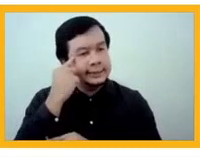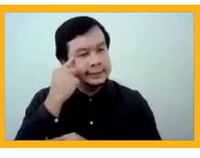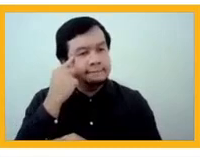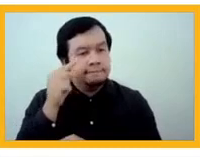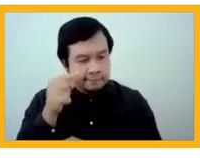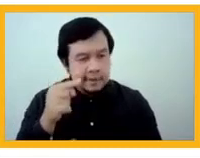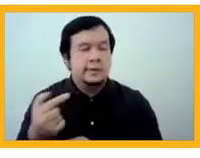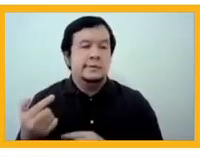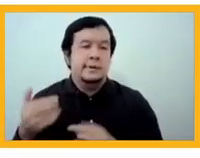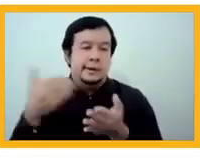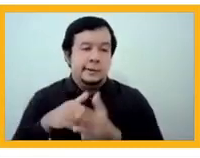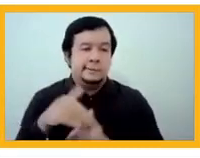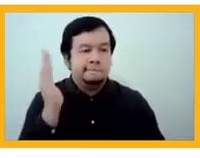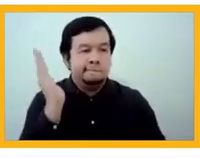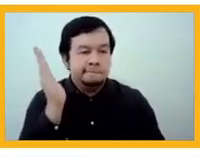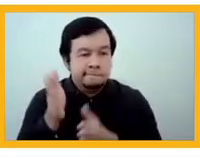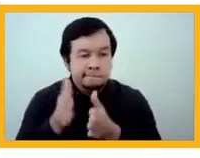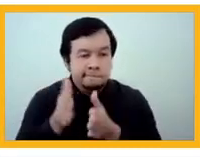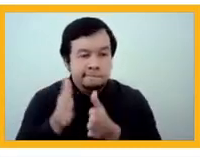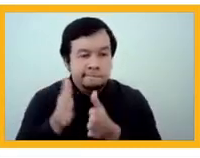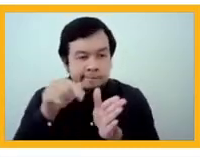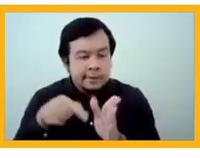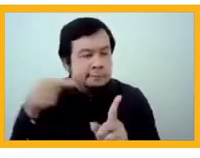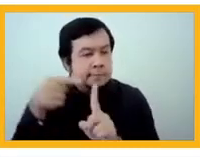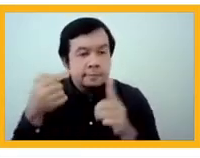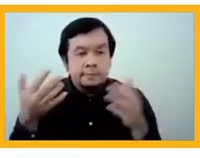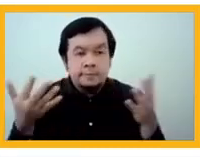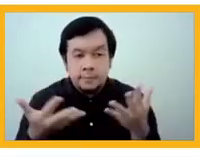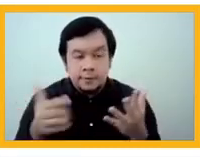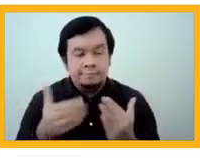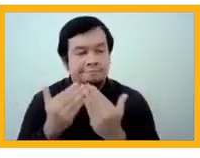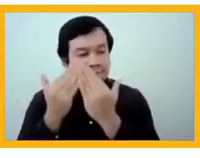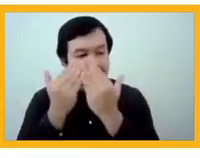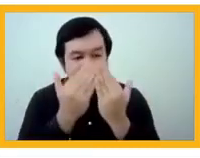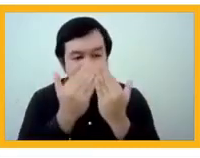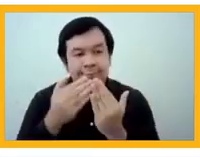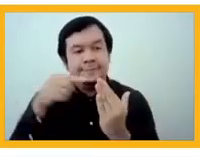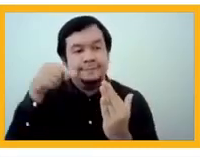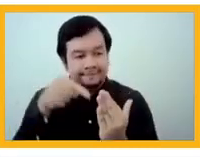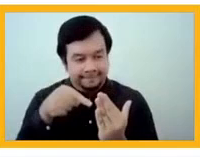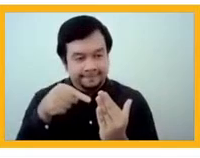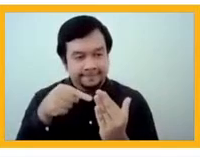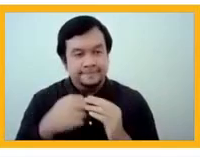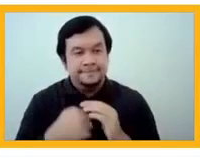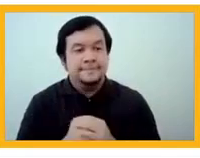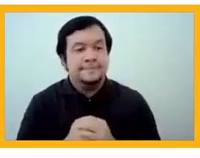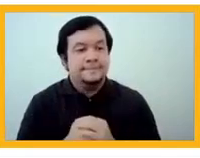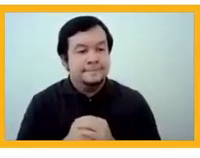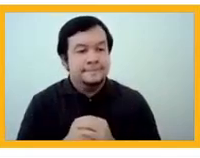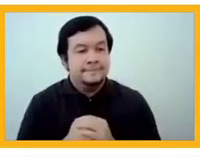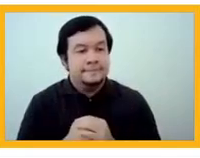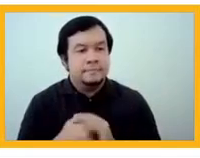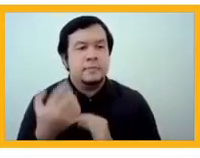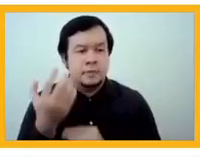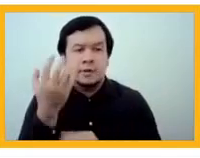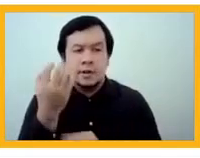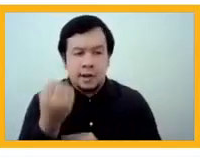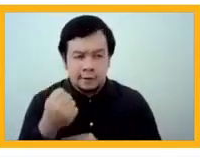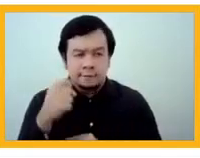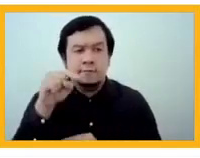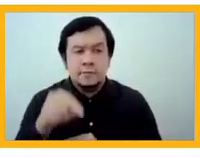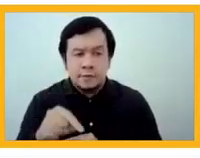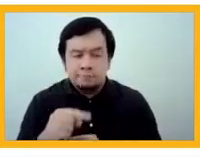center of how we think about EdTech policy, because it's precisely because there's so much promise that it's easy to get carried away with the